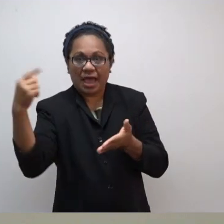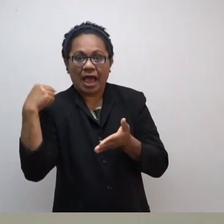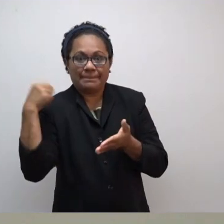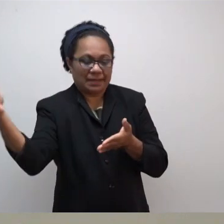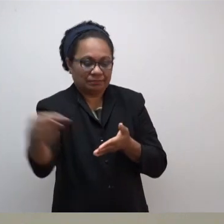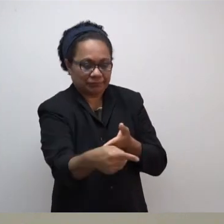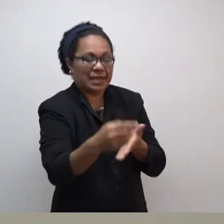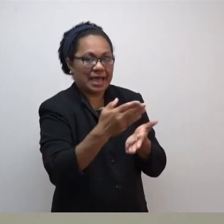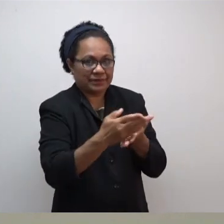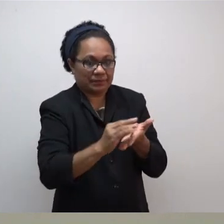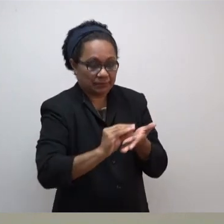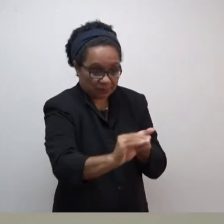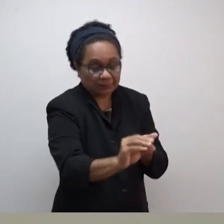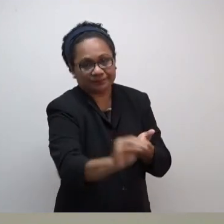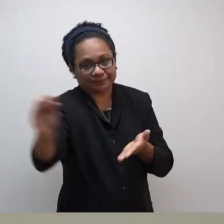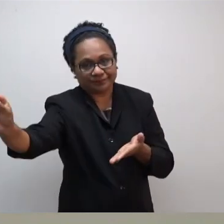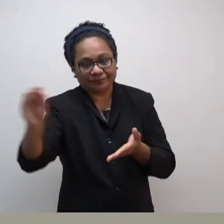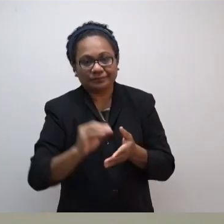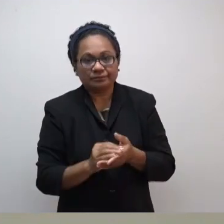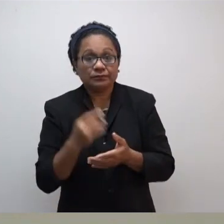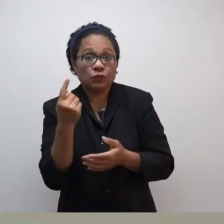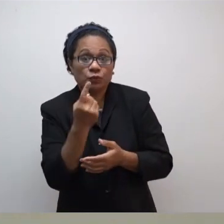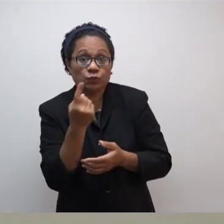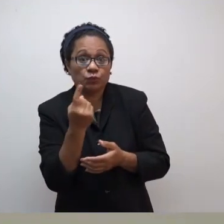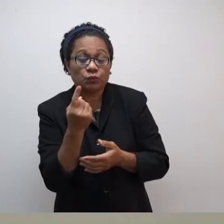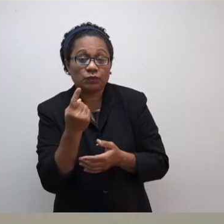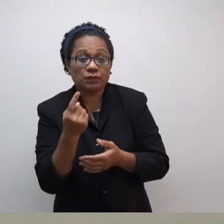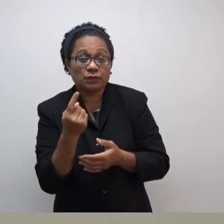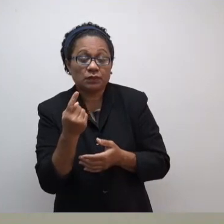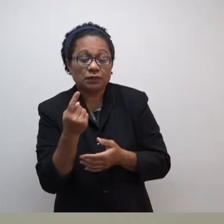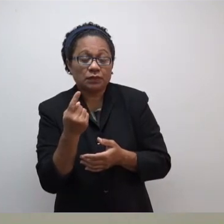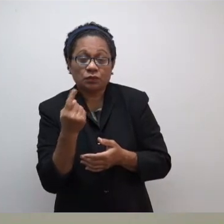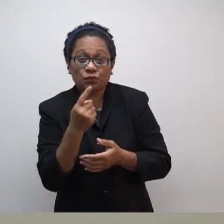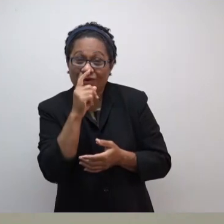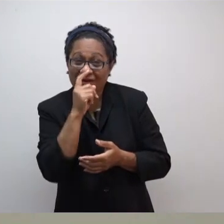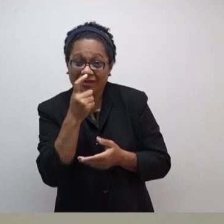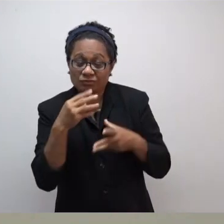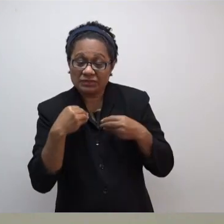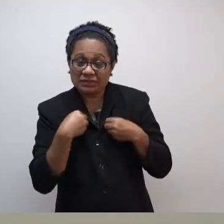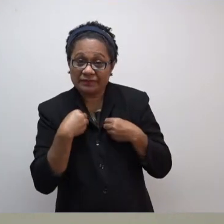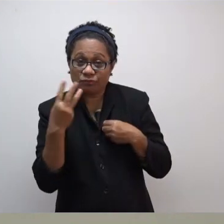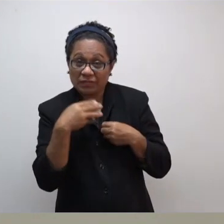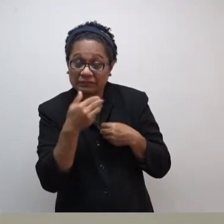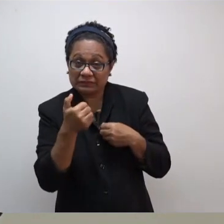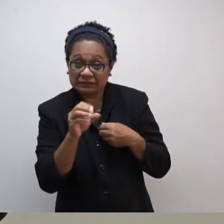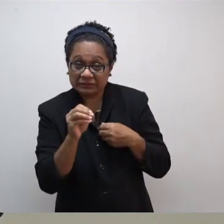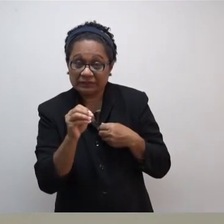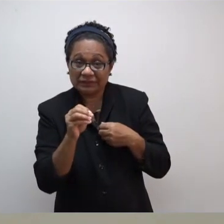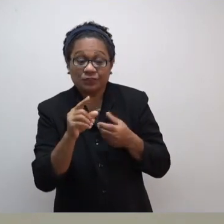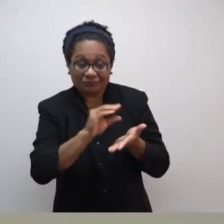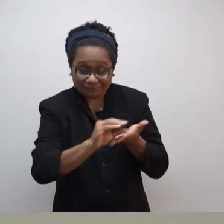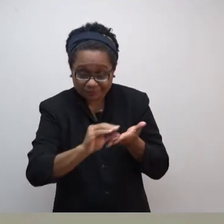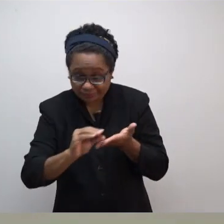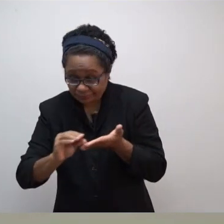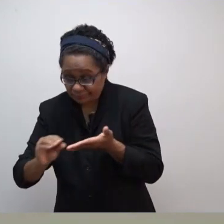Anybody else that actually has not received any or won't receive any funds after all of these people are paid